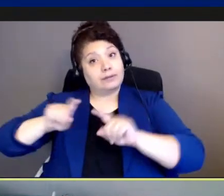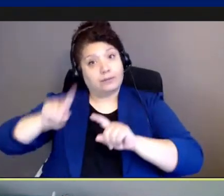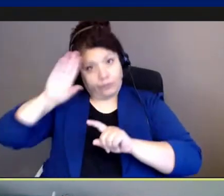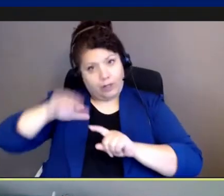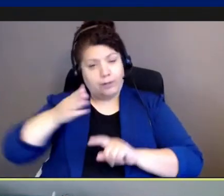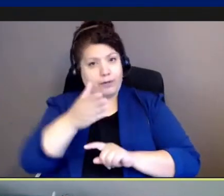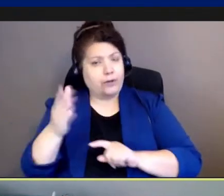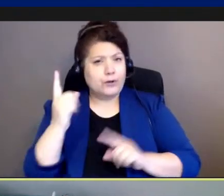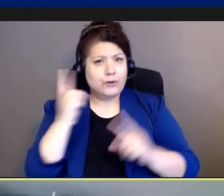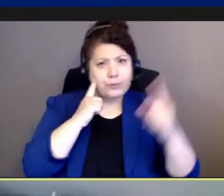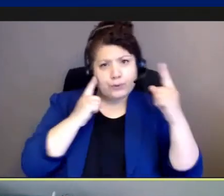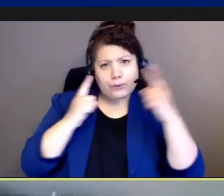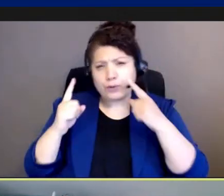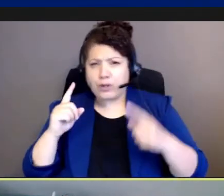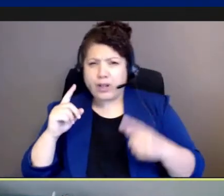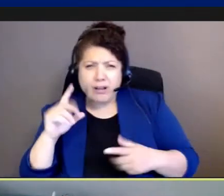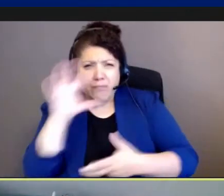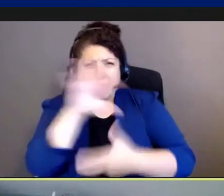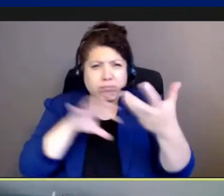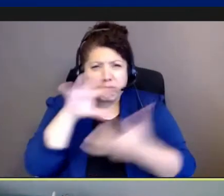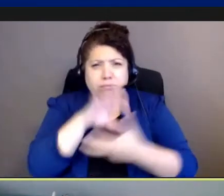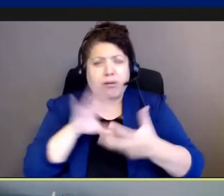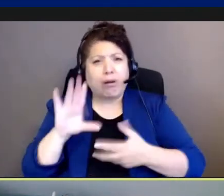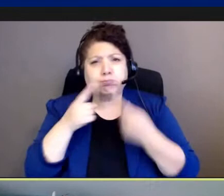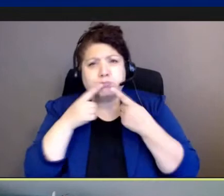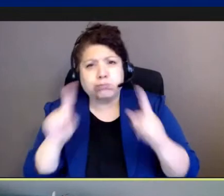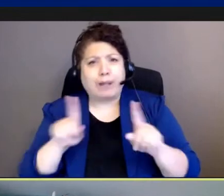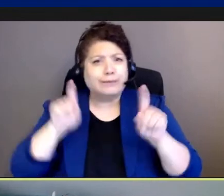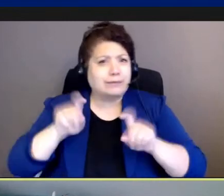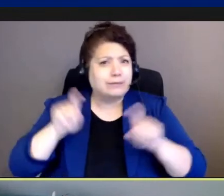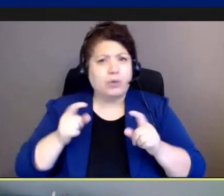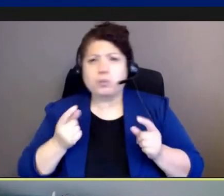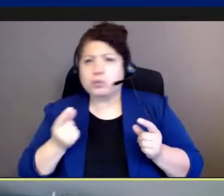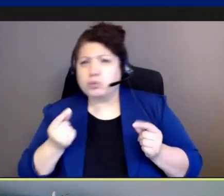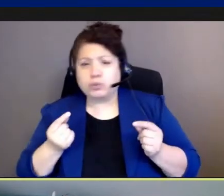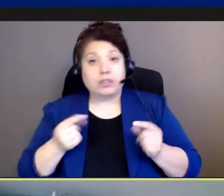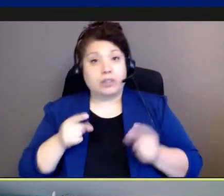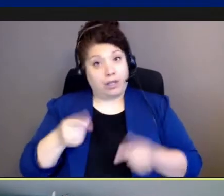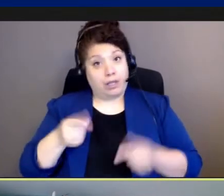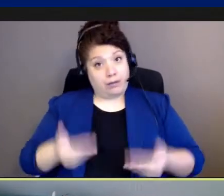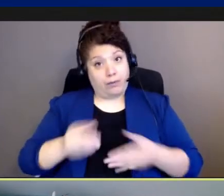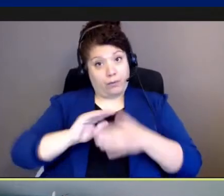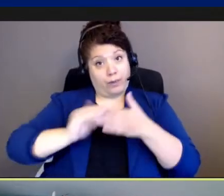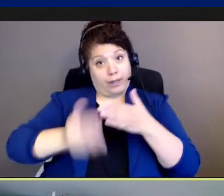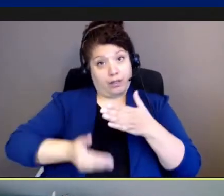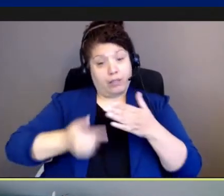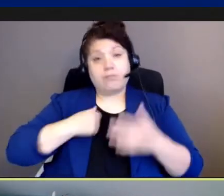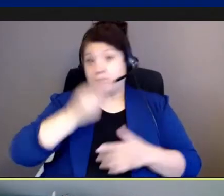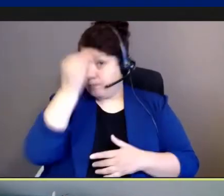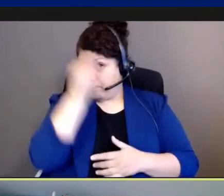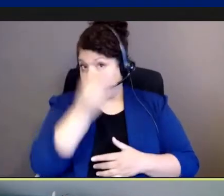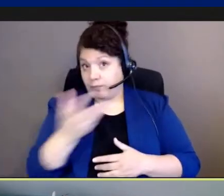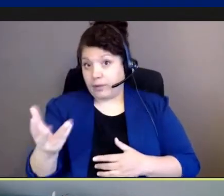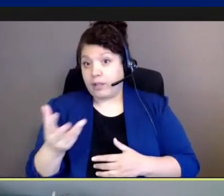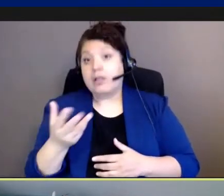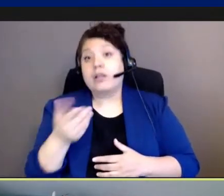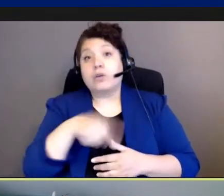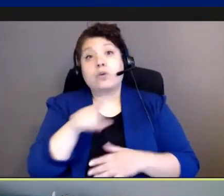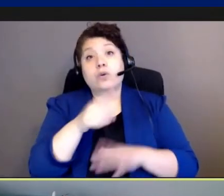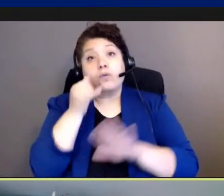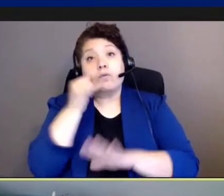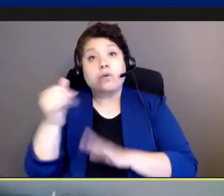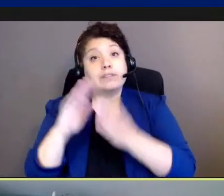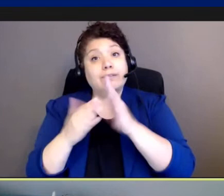mixed messages regarding testing. Going into this weekend, OPH would like all residents to know that when they phone the city to